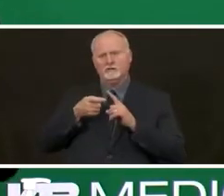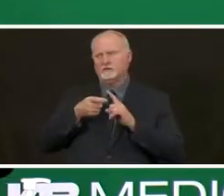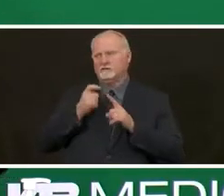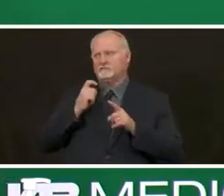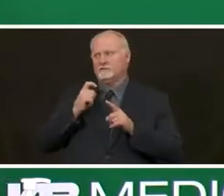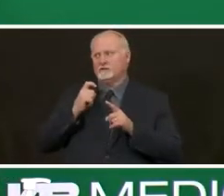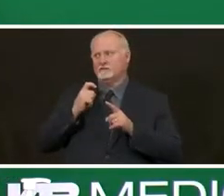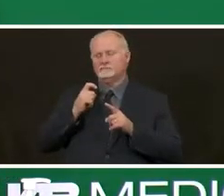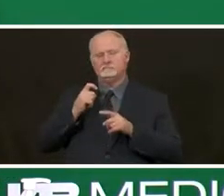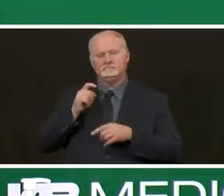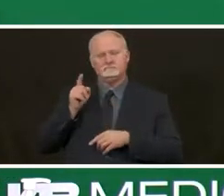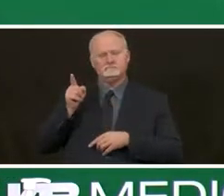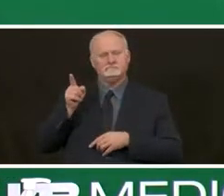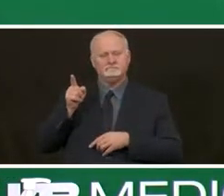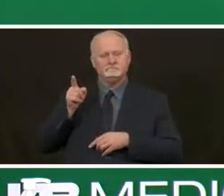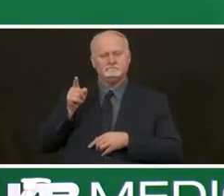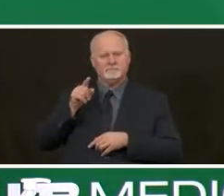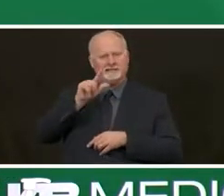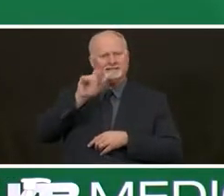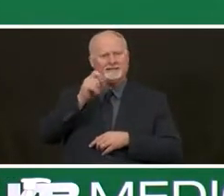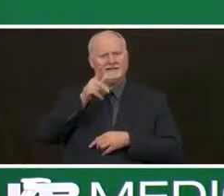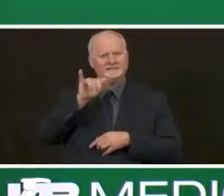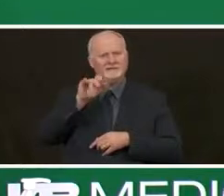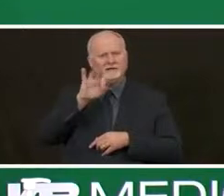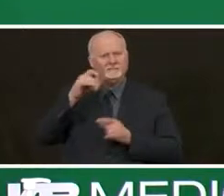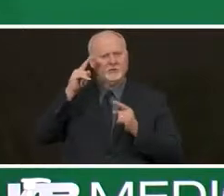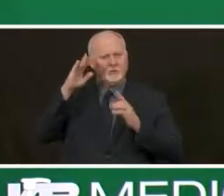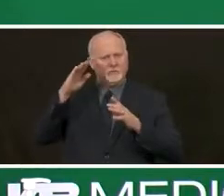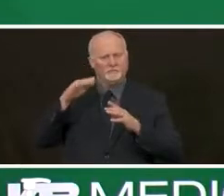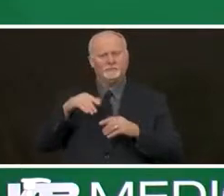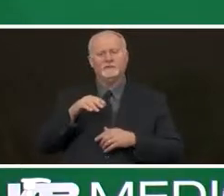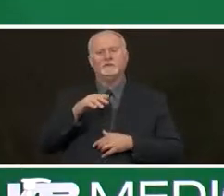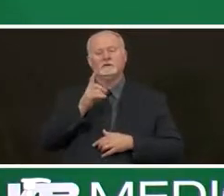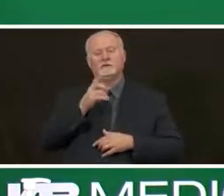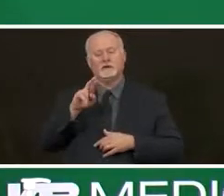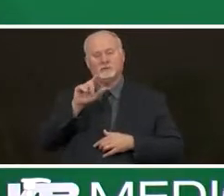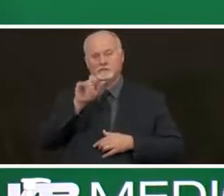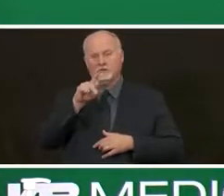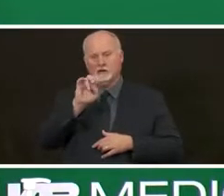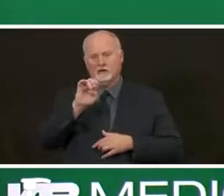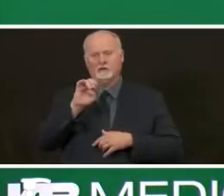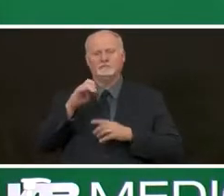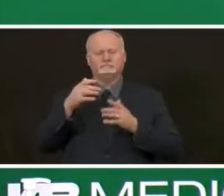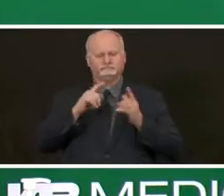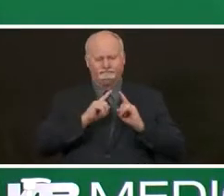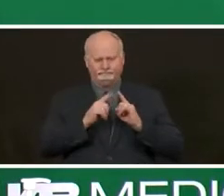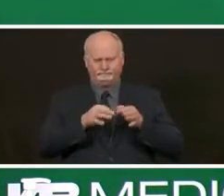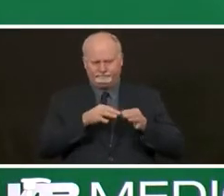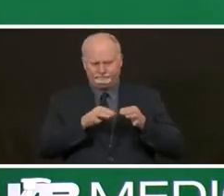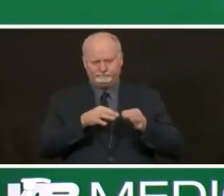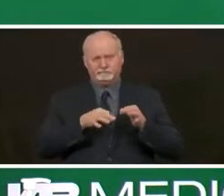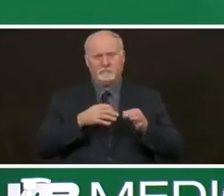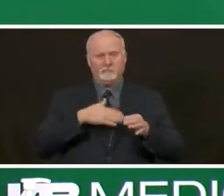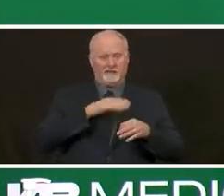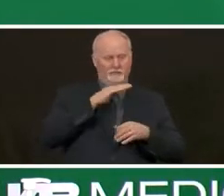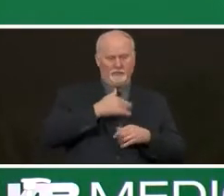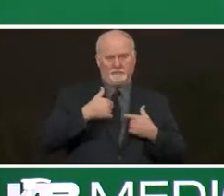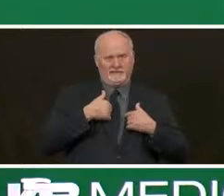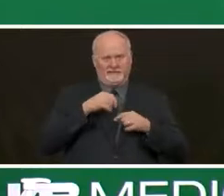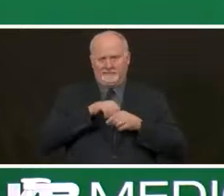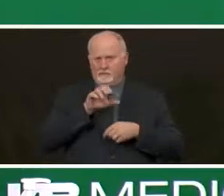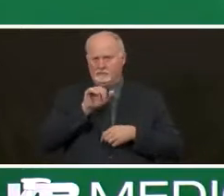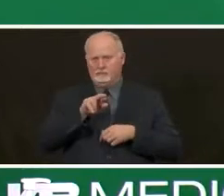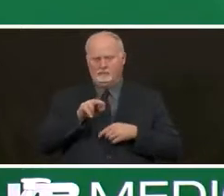Hope. And Dr. Locke got on the phone, and my daughter and I were in the car,